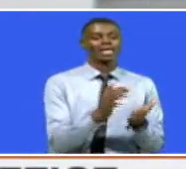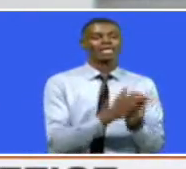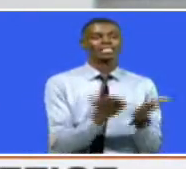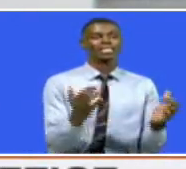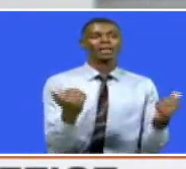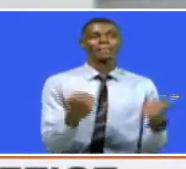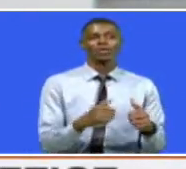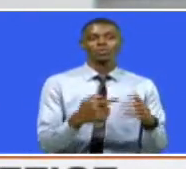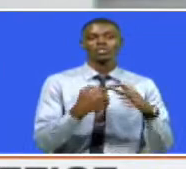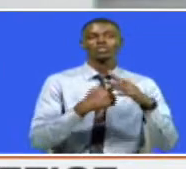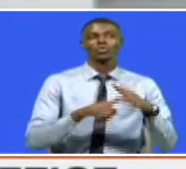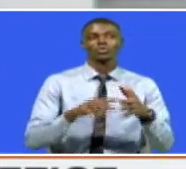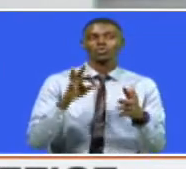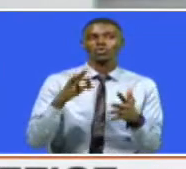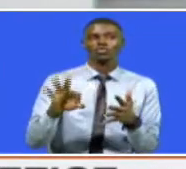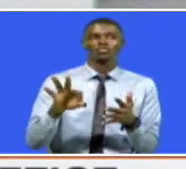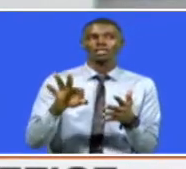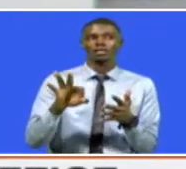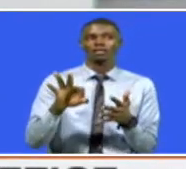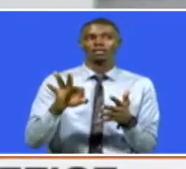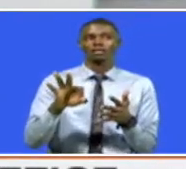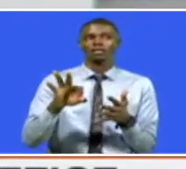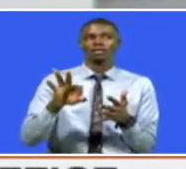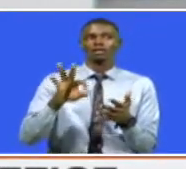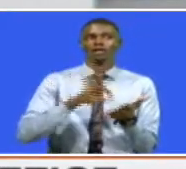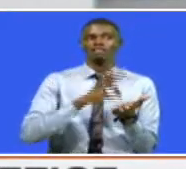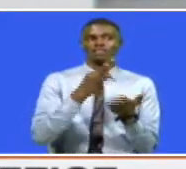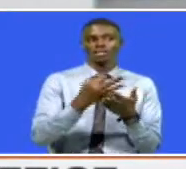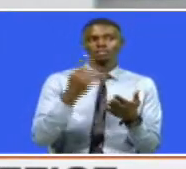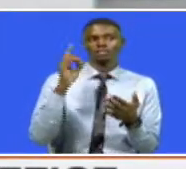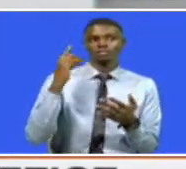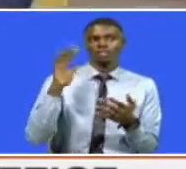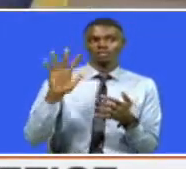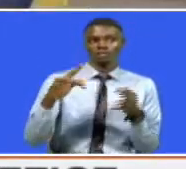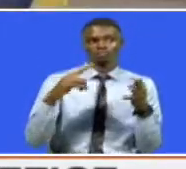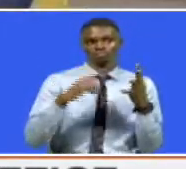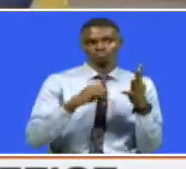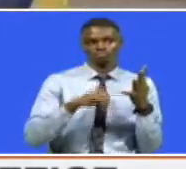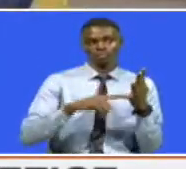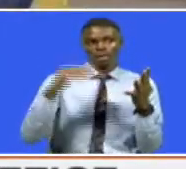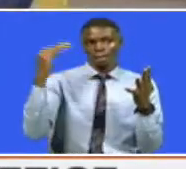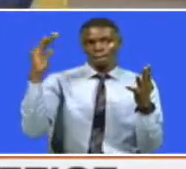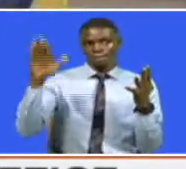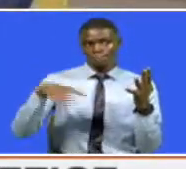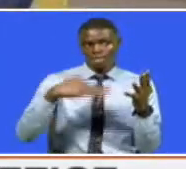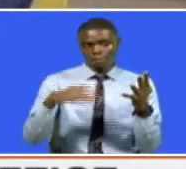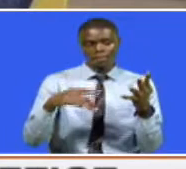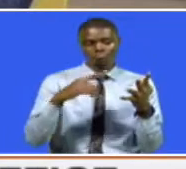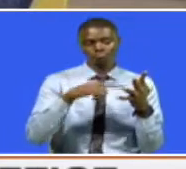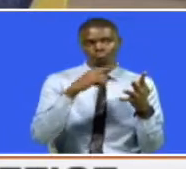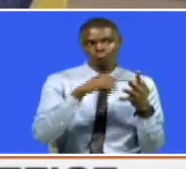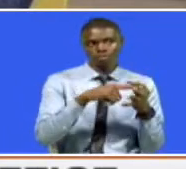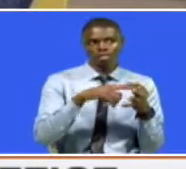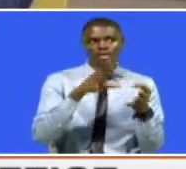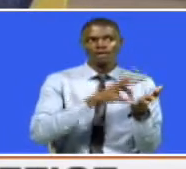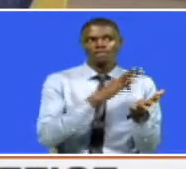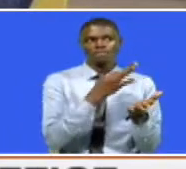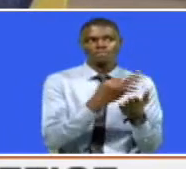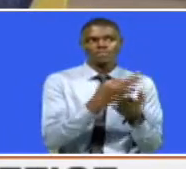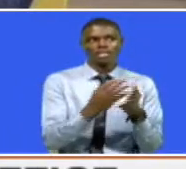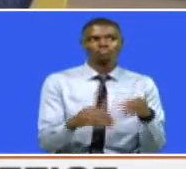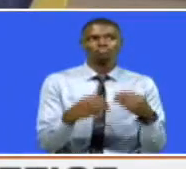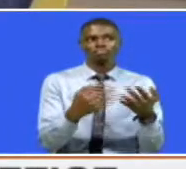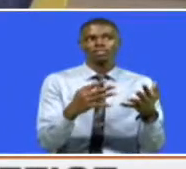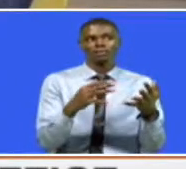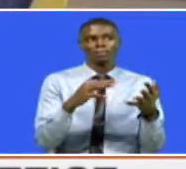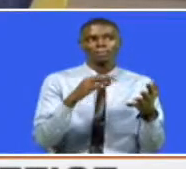source of the fund is five. One, appropriation by Parliament. Yeah. Two and three is funds that are generated by the